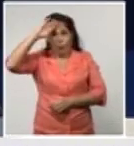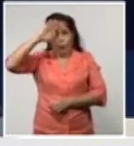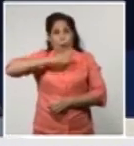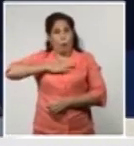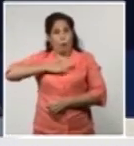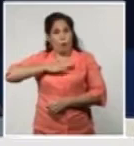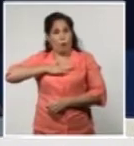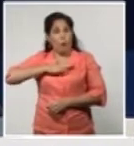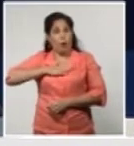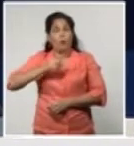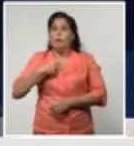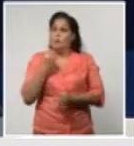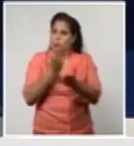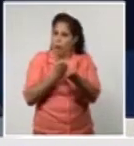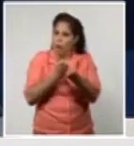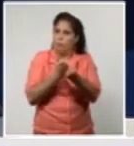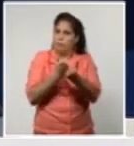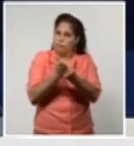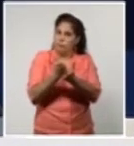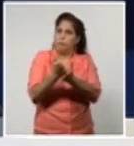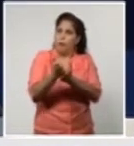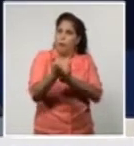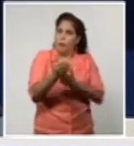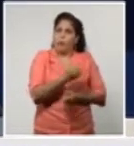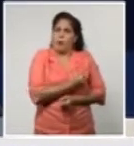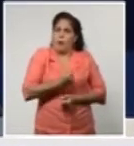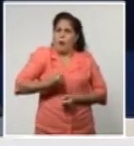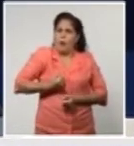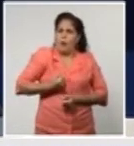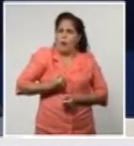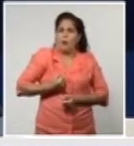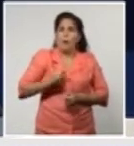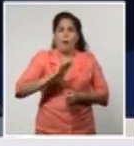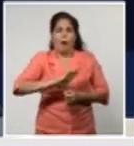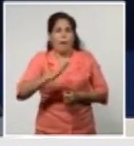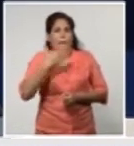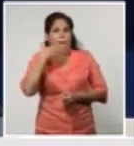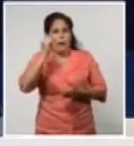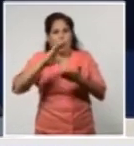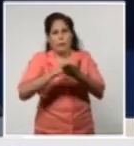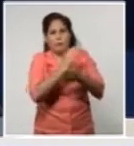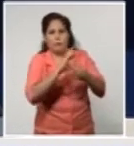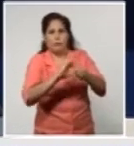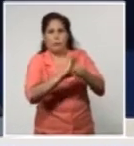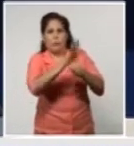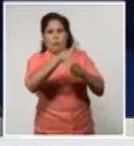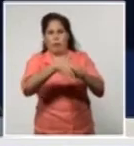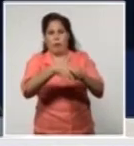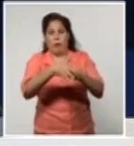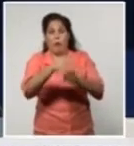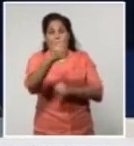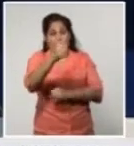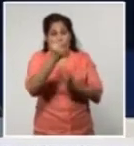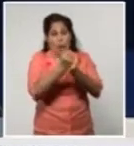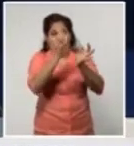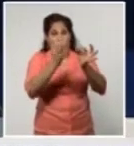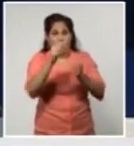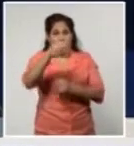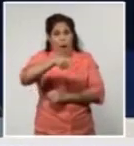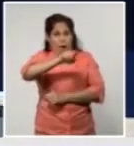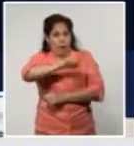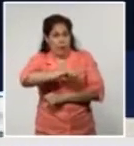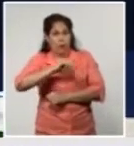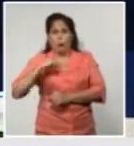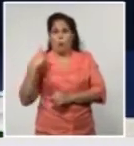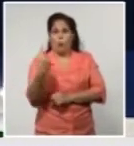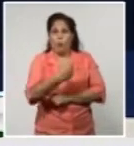state, by our parties, so as to keeping the situation under control. And I am sure that we, all Cubans,